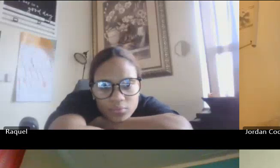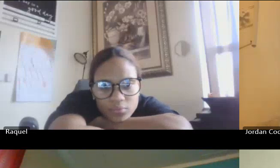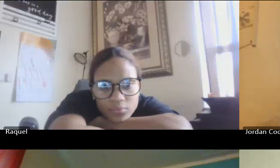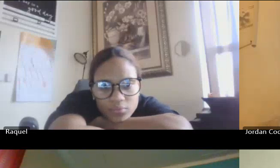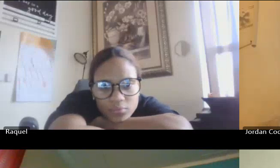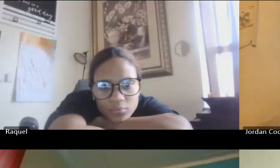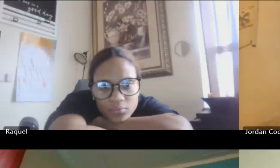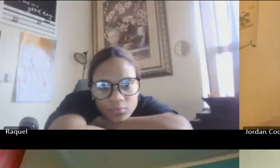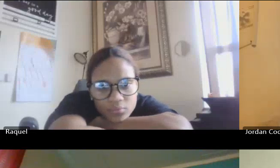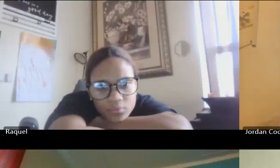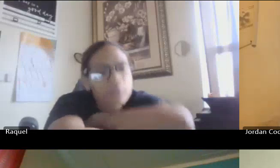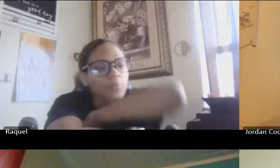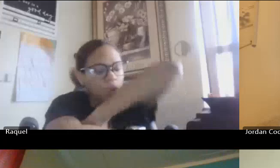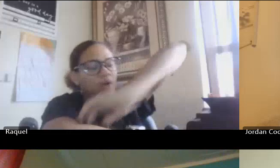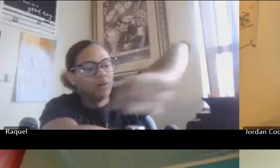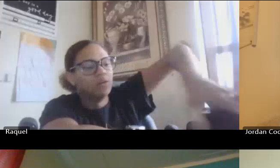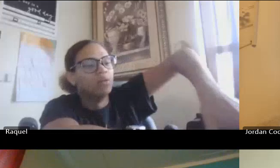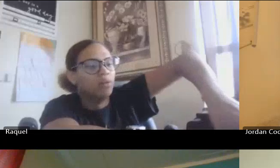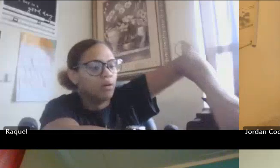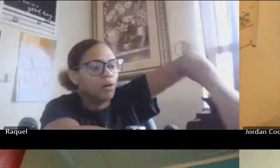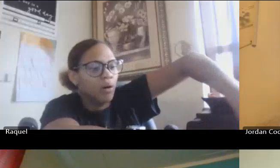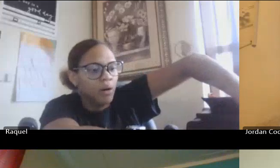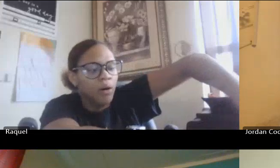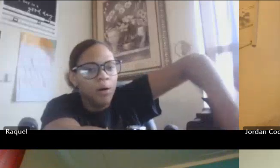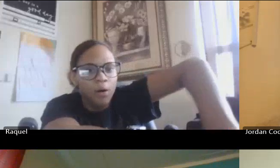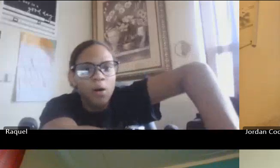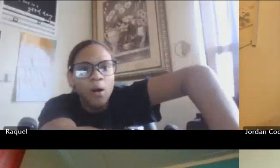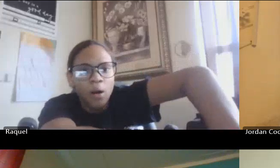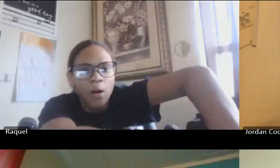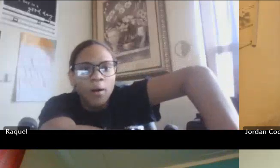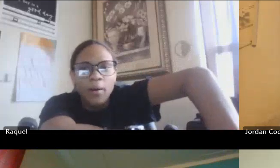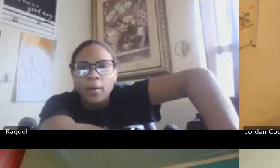Okay, so people are still trying to get in my class, so just hang tight.